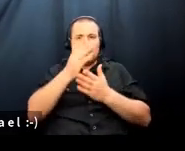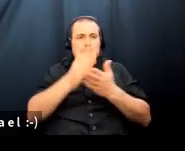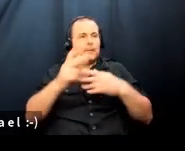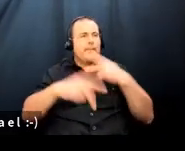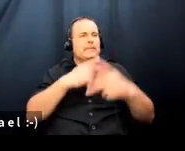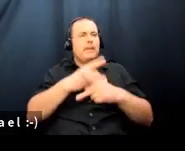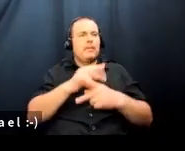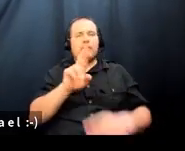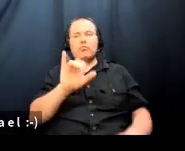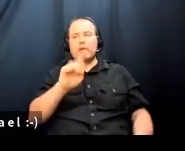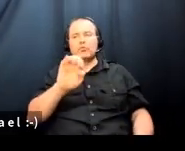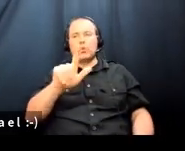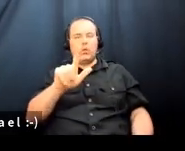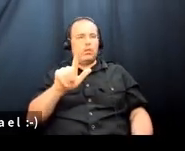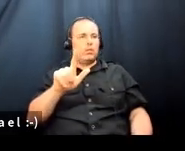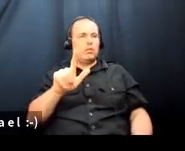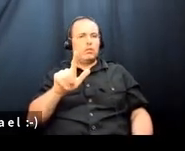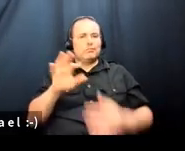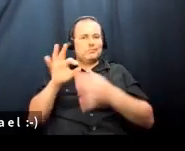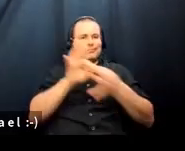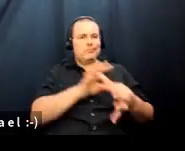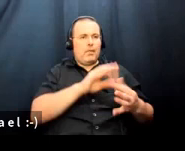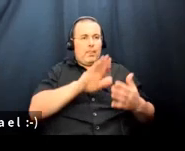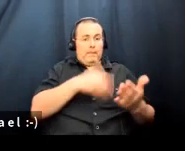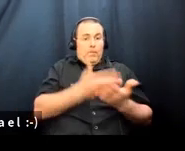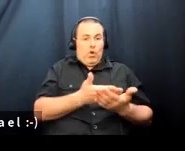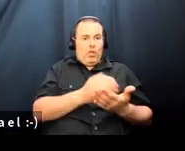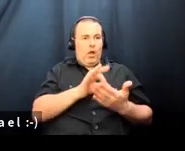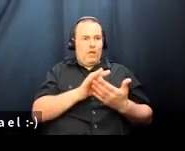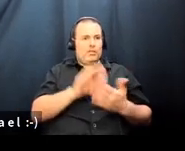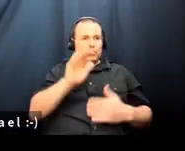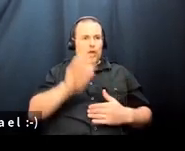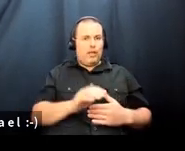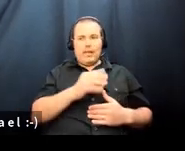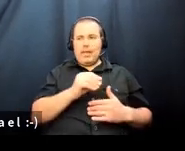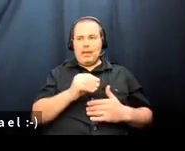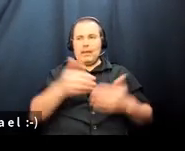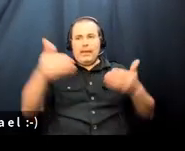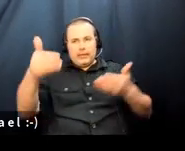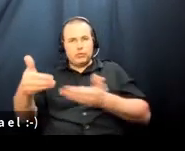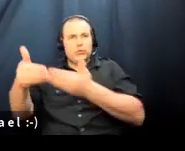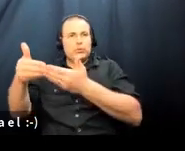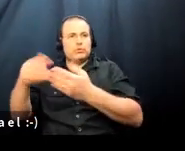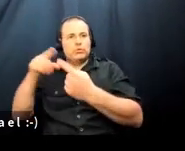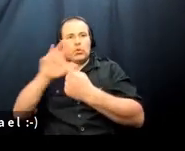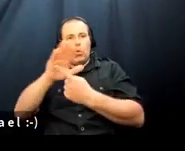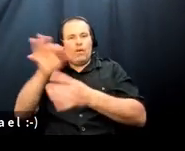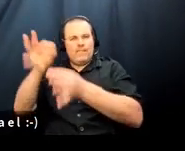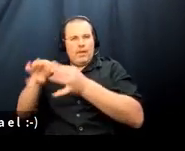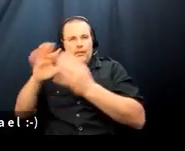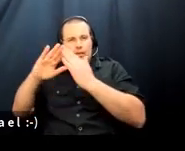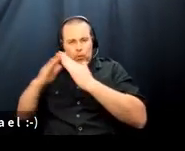child. And there's some ritual that has to do with introducing them to your faith community.